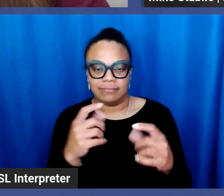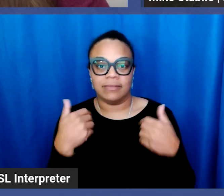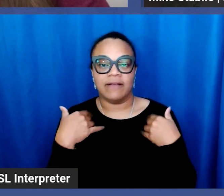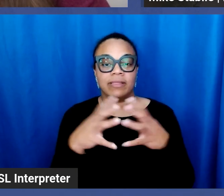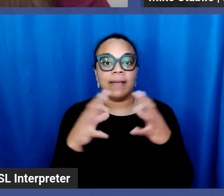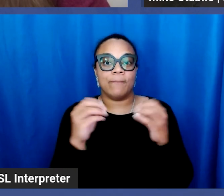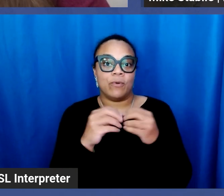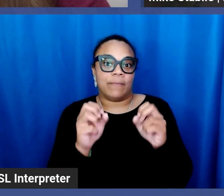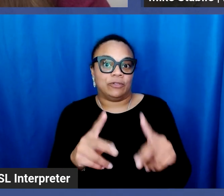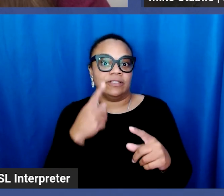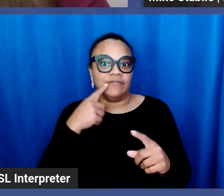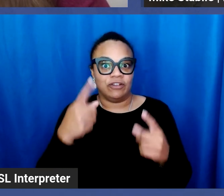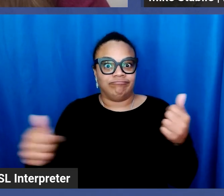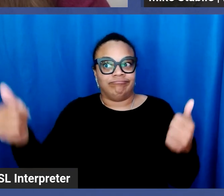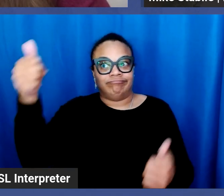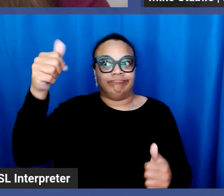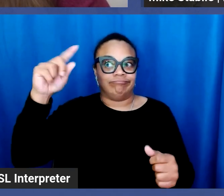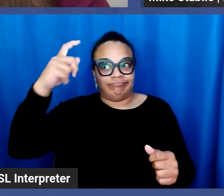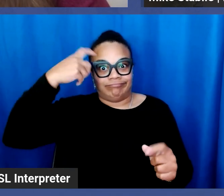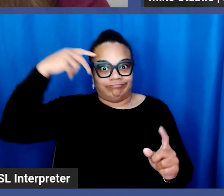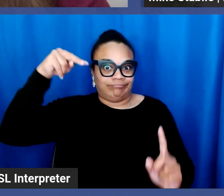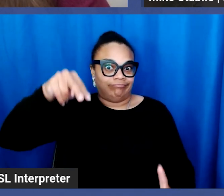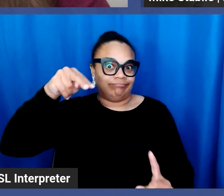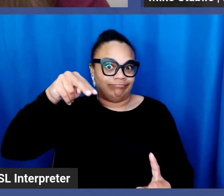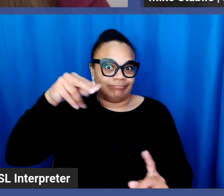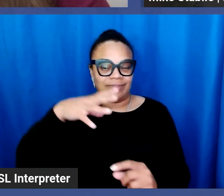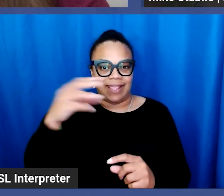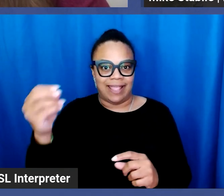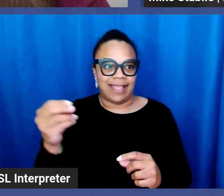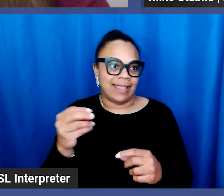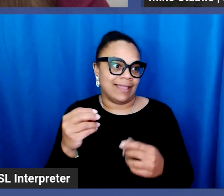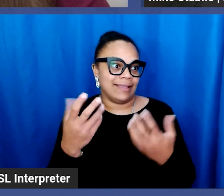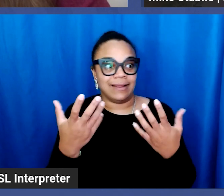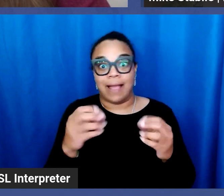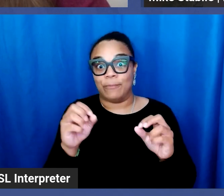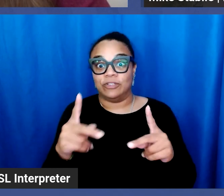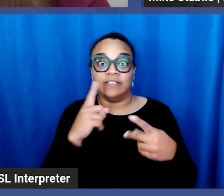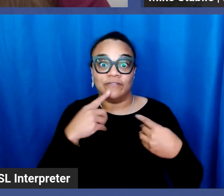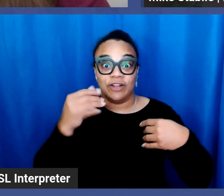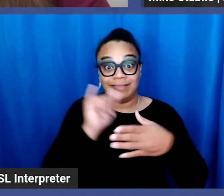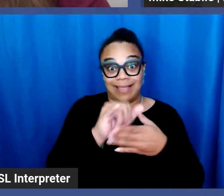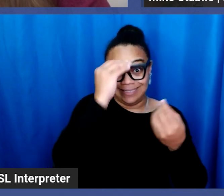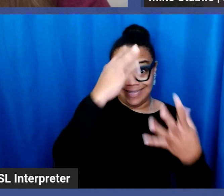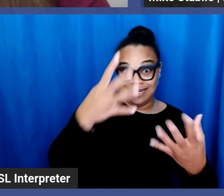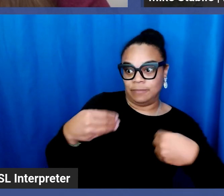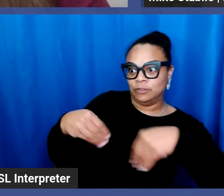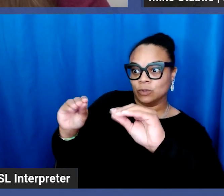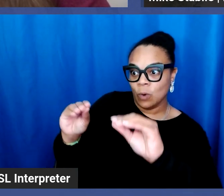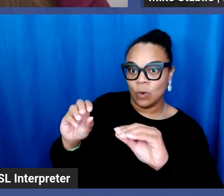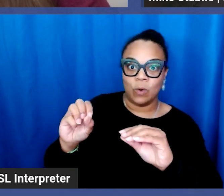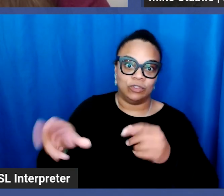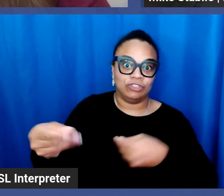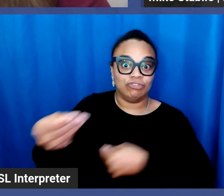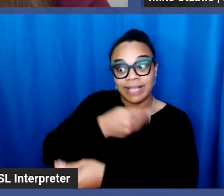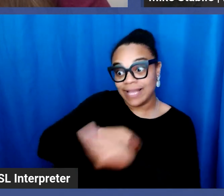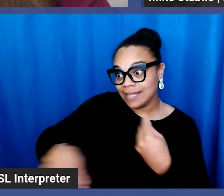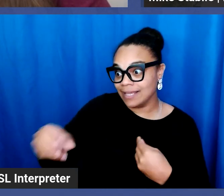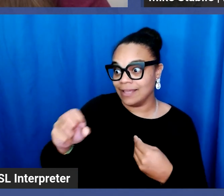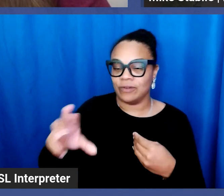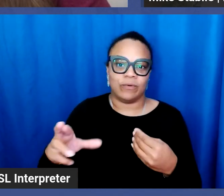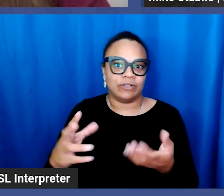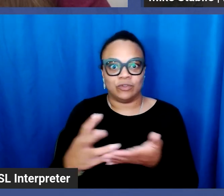for surveillance. There's much more opportunity to have that data sold or traded or monetized in some way. There's